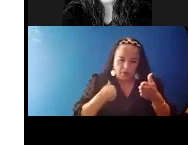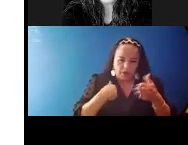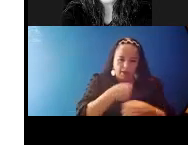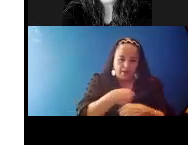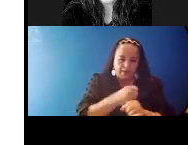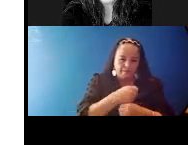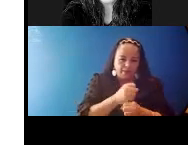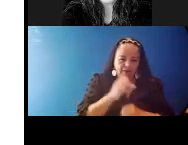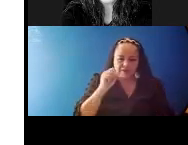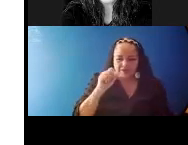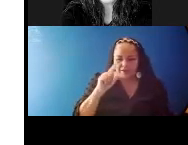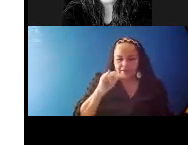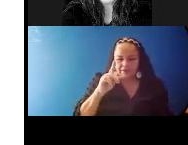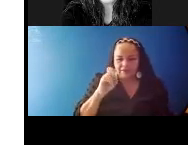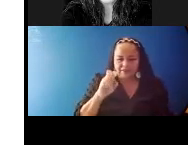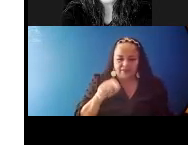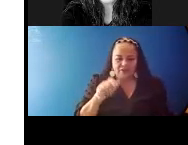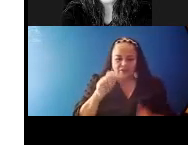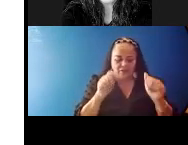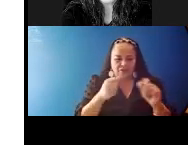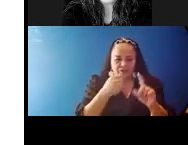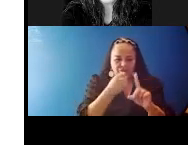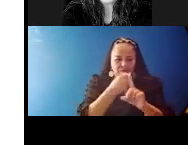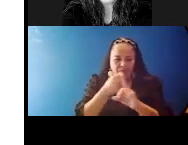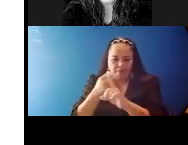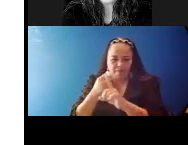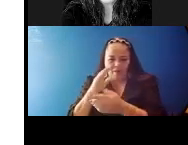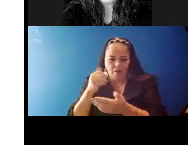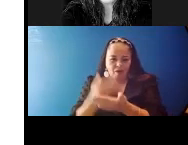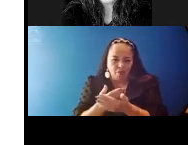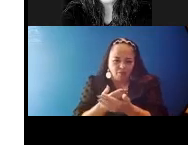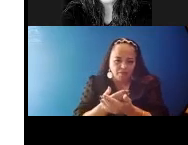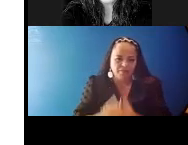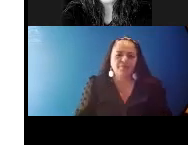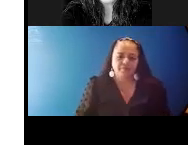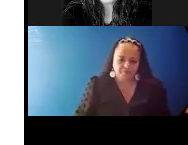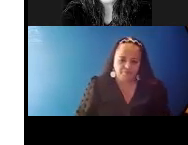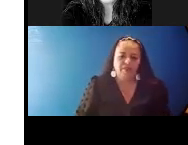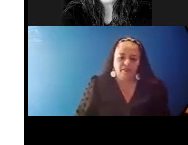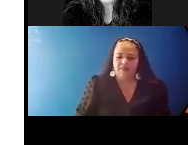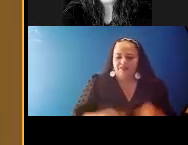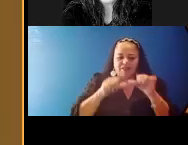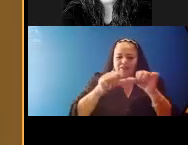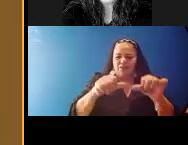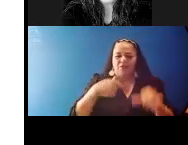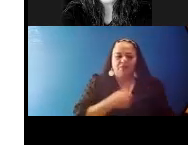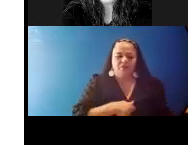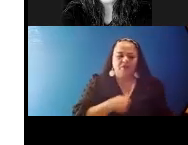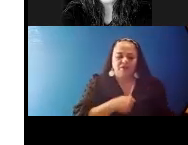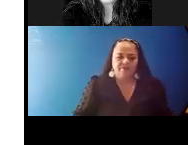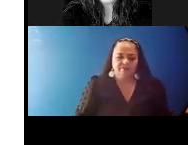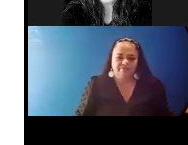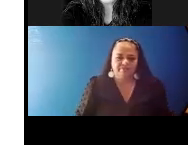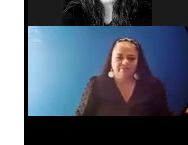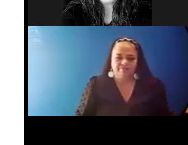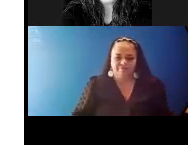which is really annoying. So you can just hit all of them so they come up. I think it, yeah, just keep going. I'm so sorry. Thank you. Oh,